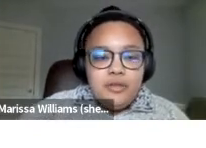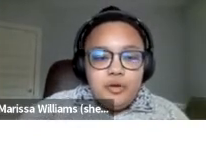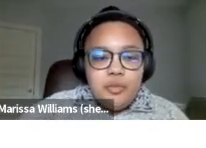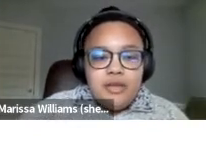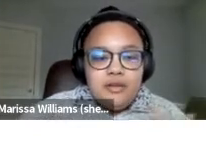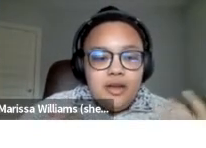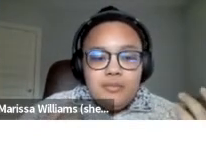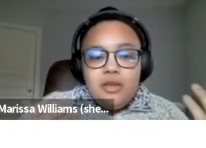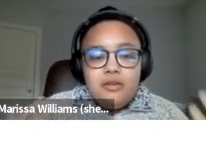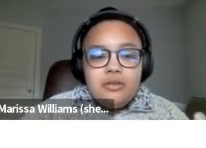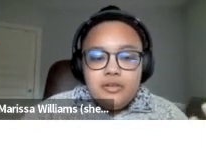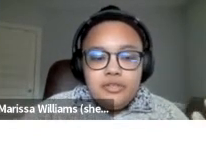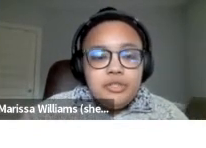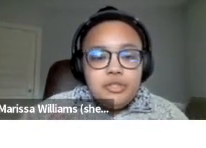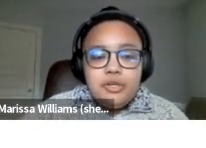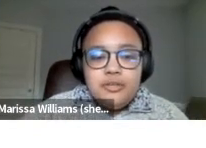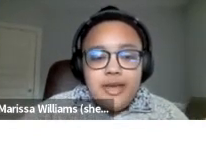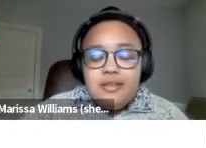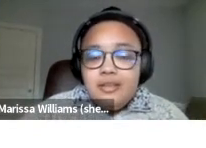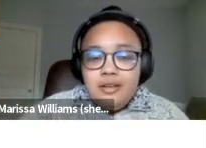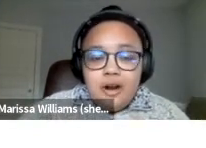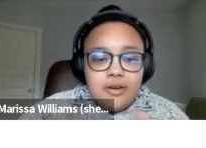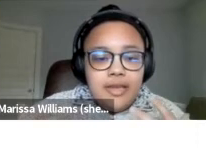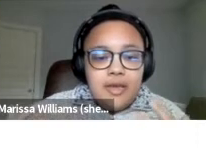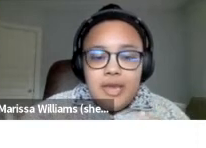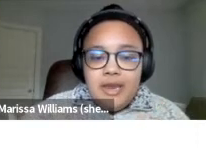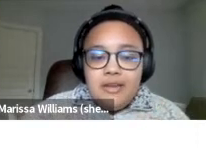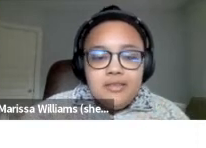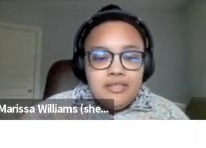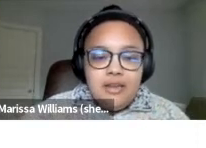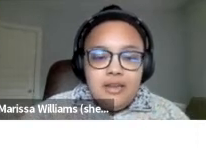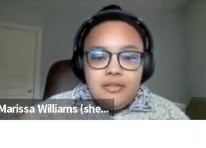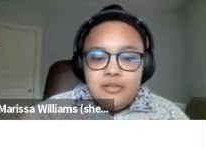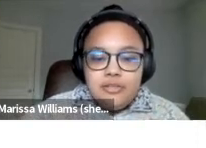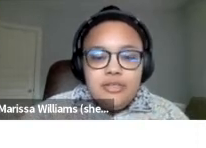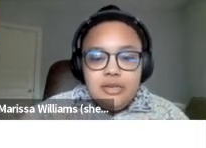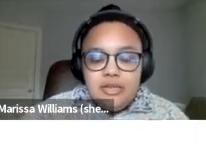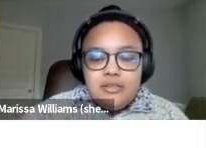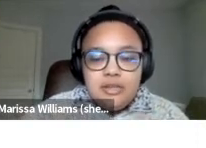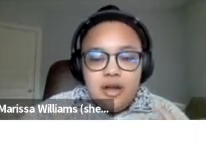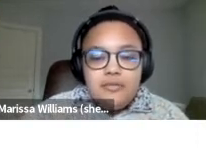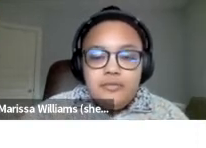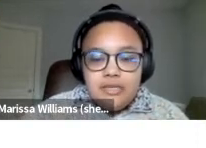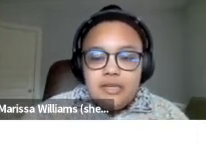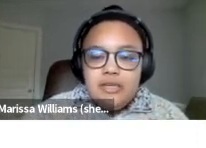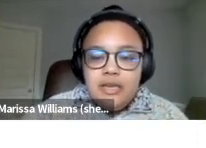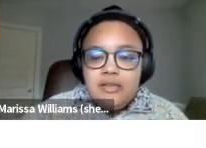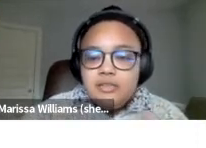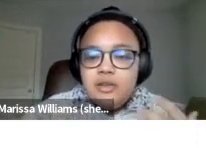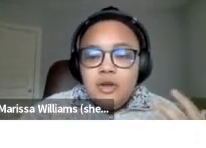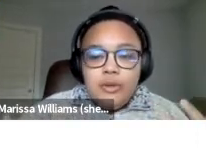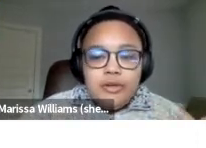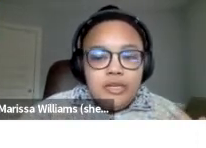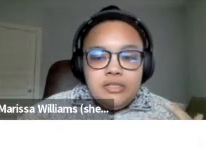survey a little bit, in order to ensure that our campaign is tailored to the needs of